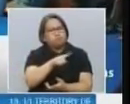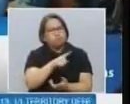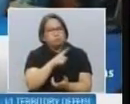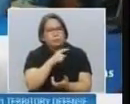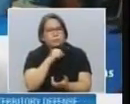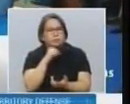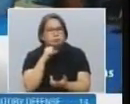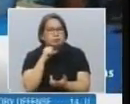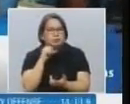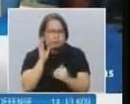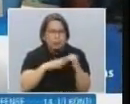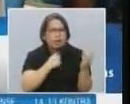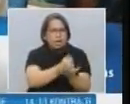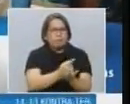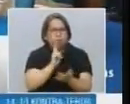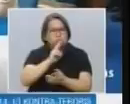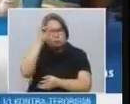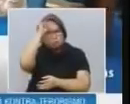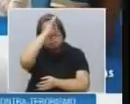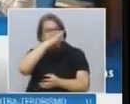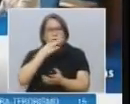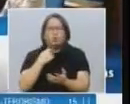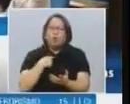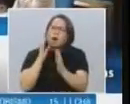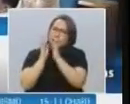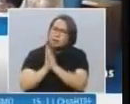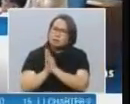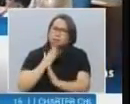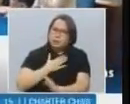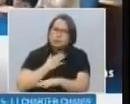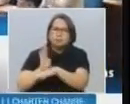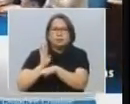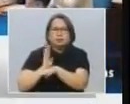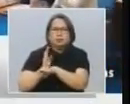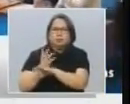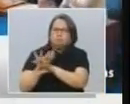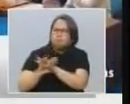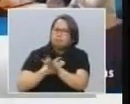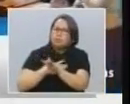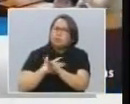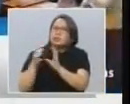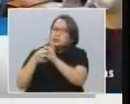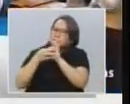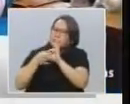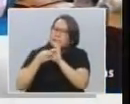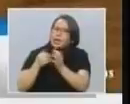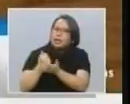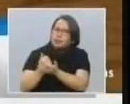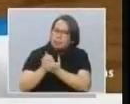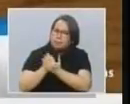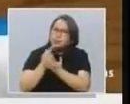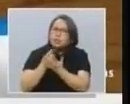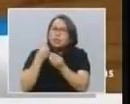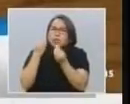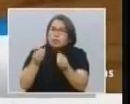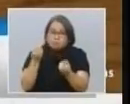more money. I ask businesses to cooperate with us in charging a fair